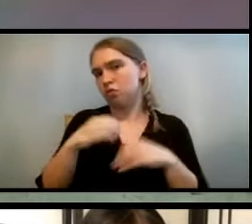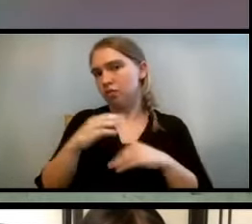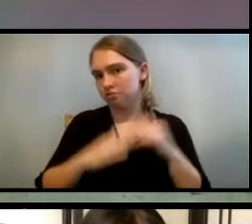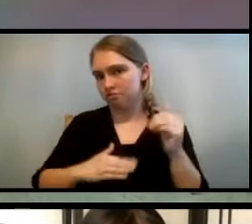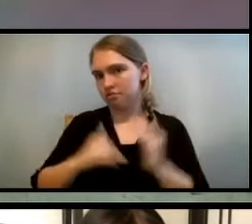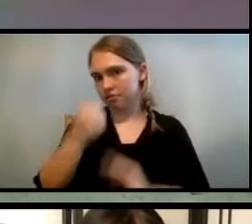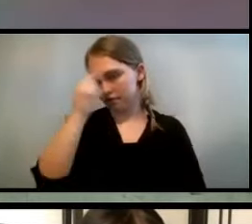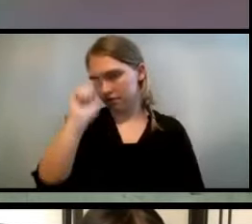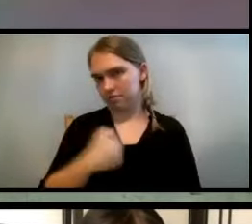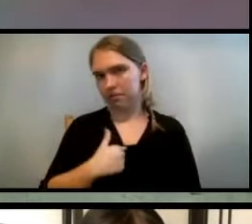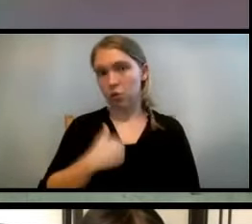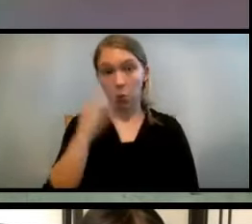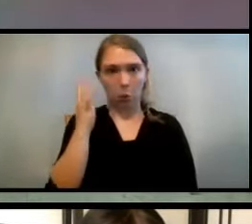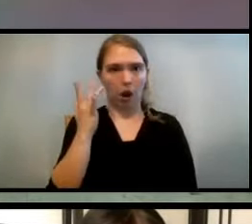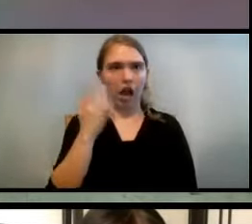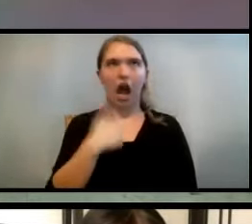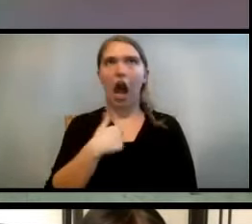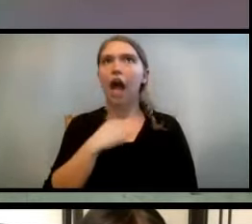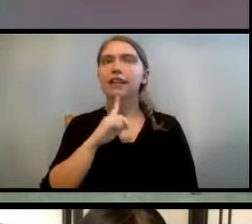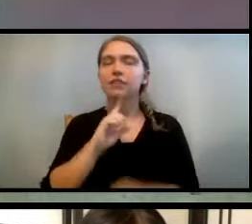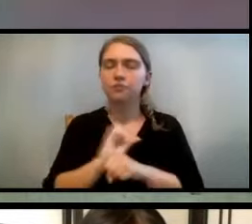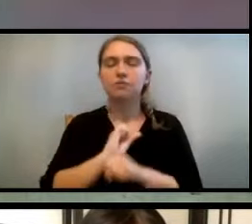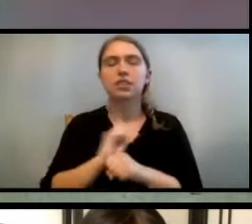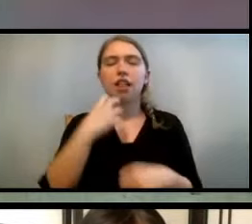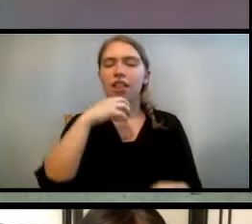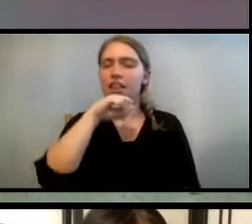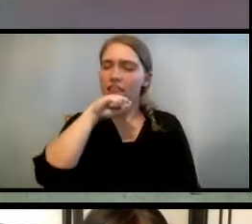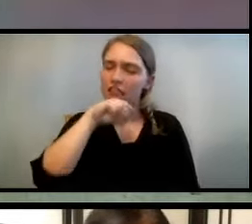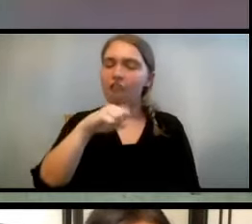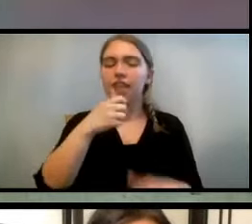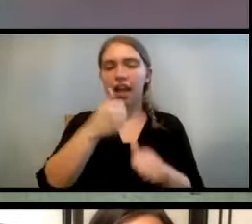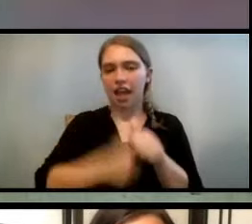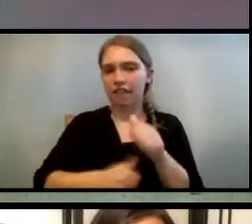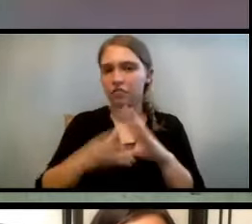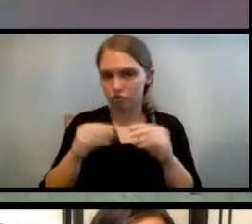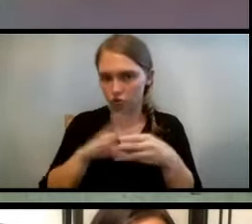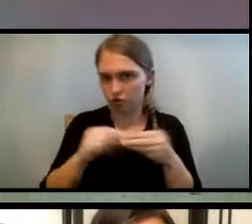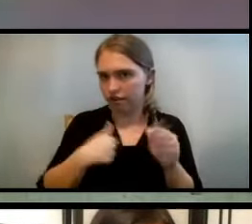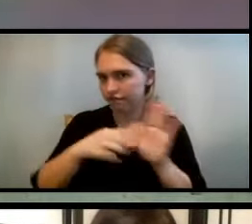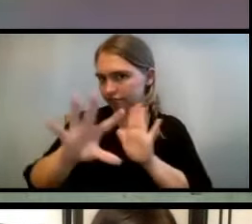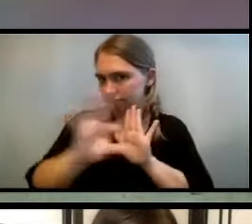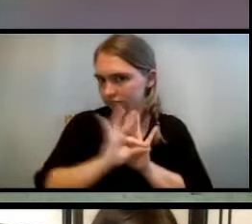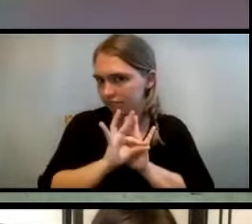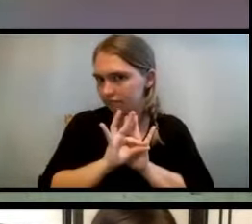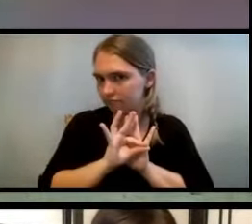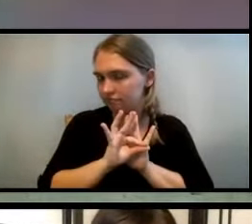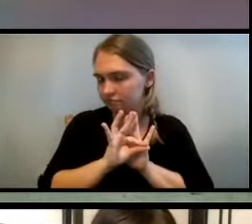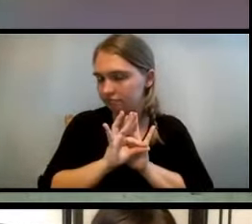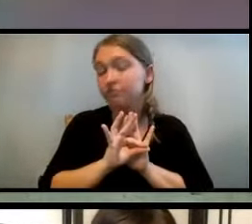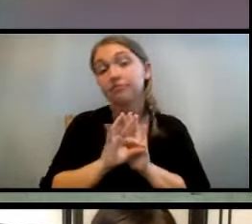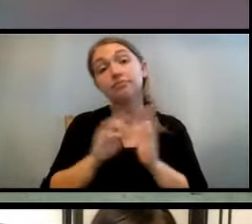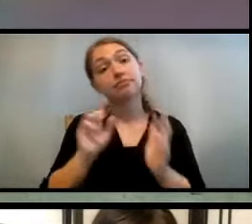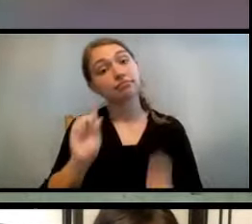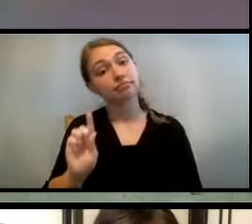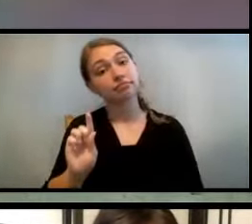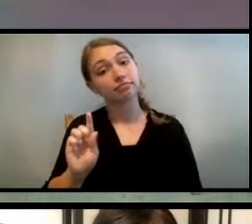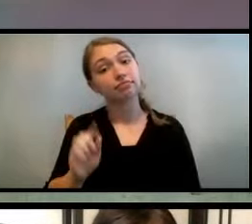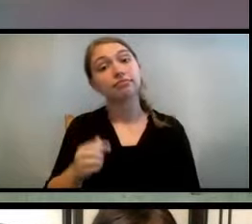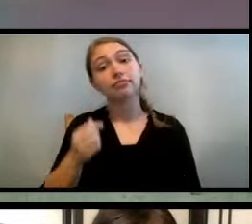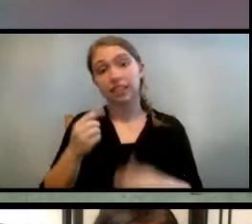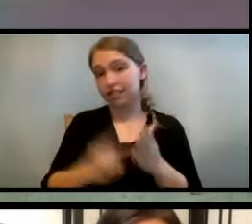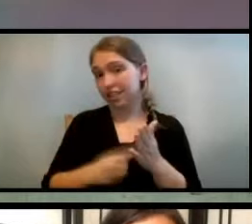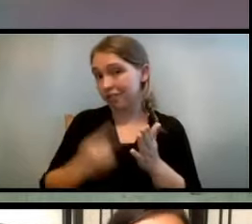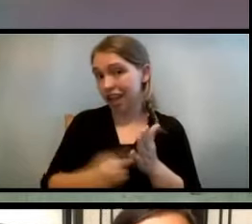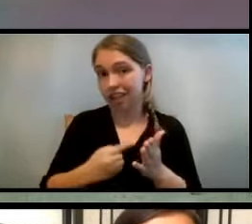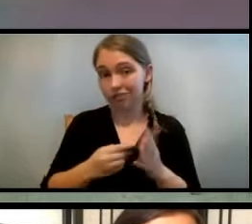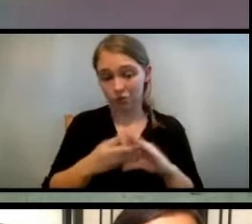it's because I genuinely love every piece that I've chosen. But that said, I do sometimes turn down pieces that I